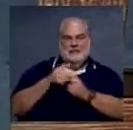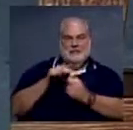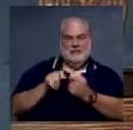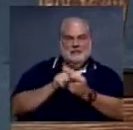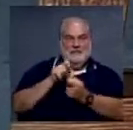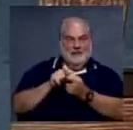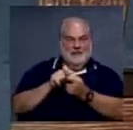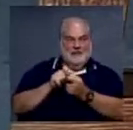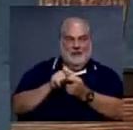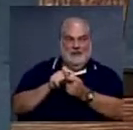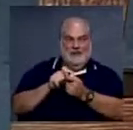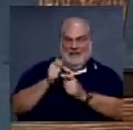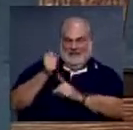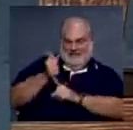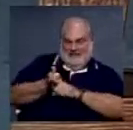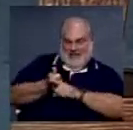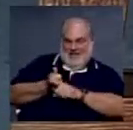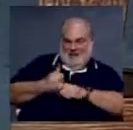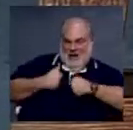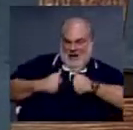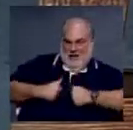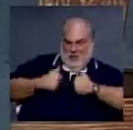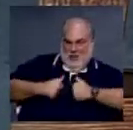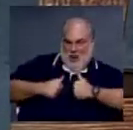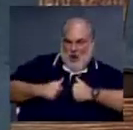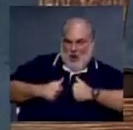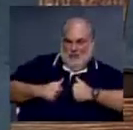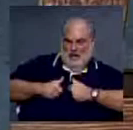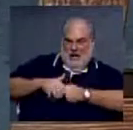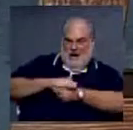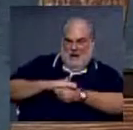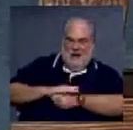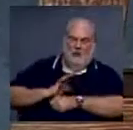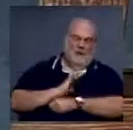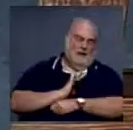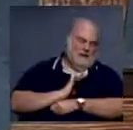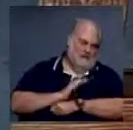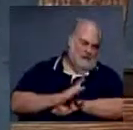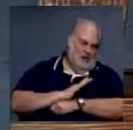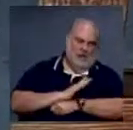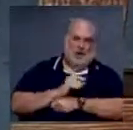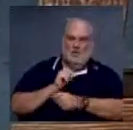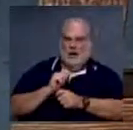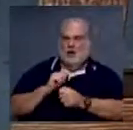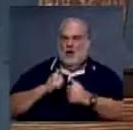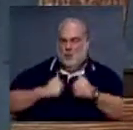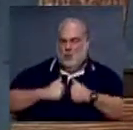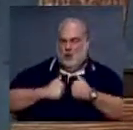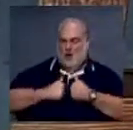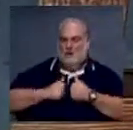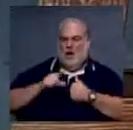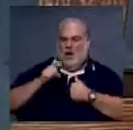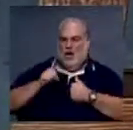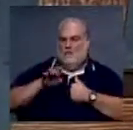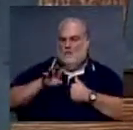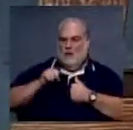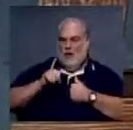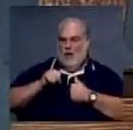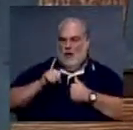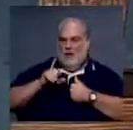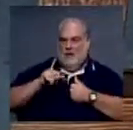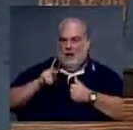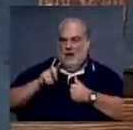the do-it-yourself wash your dog. I mean, you try washing a 140-pound dog in your shower every other month.